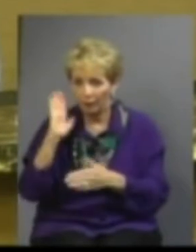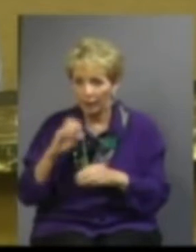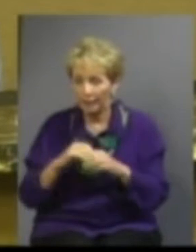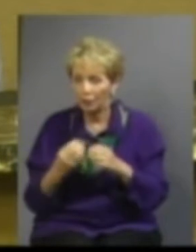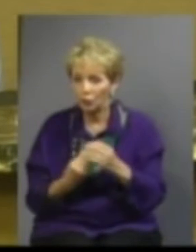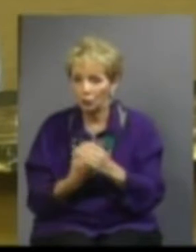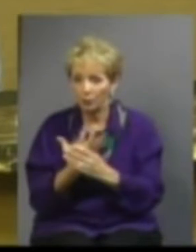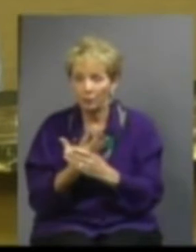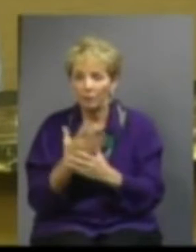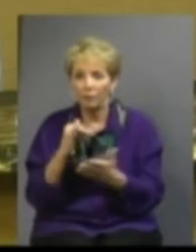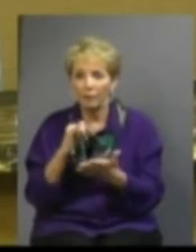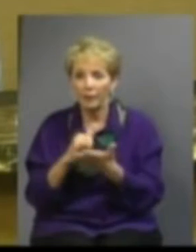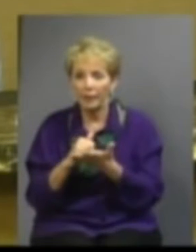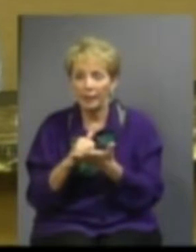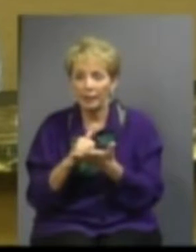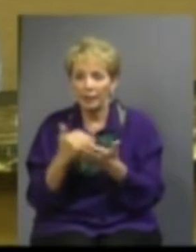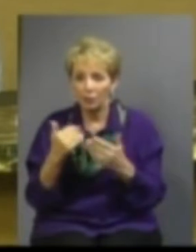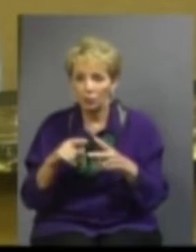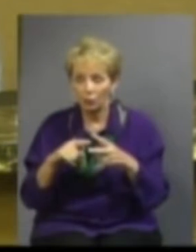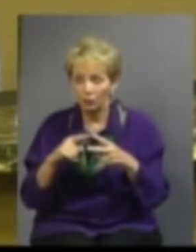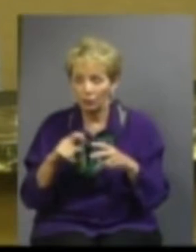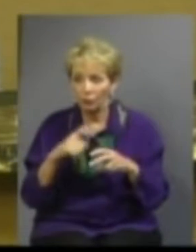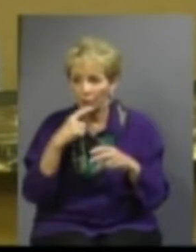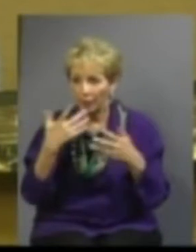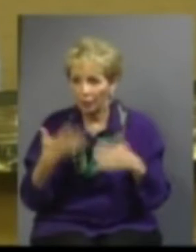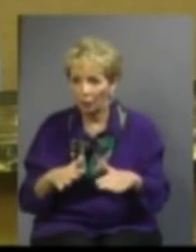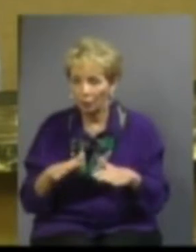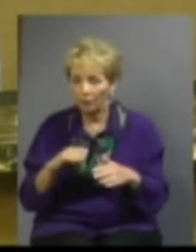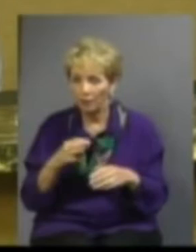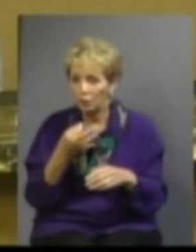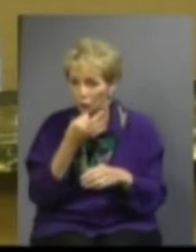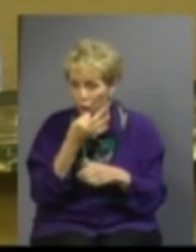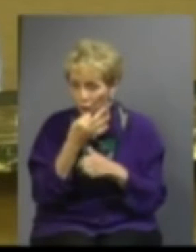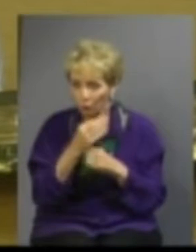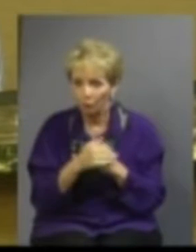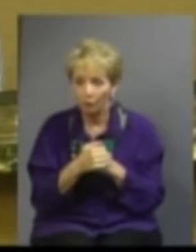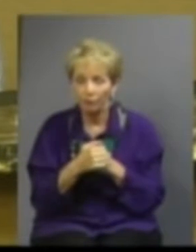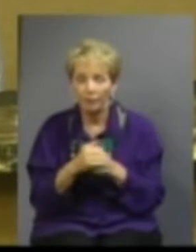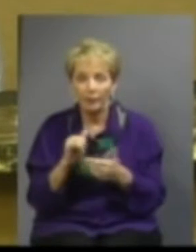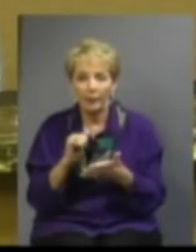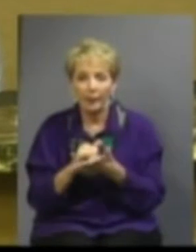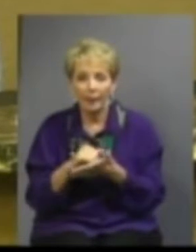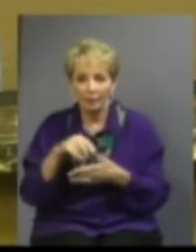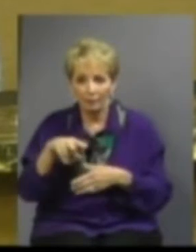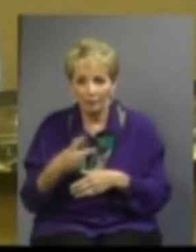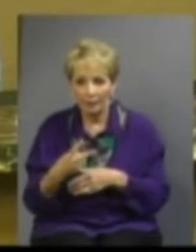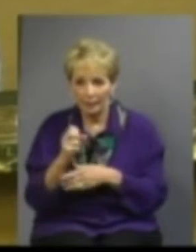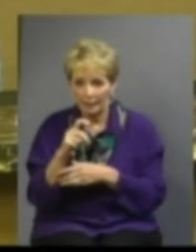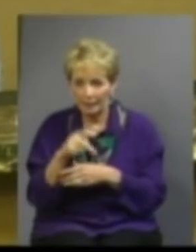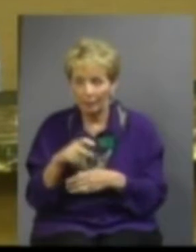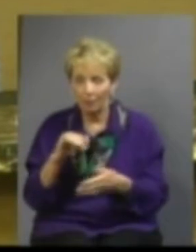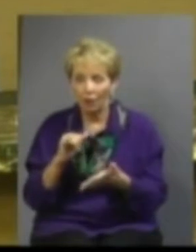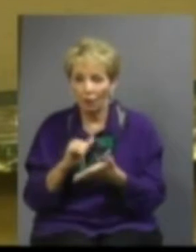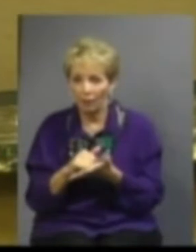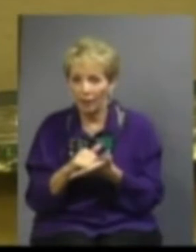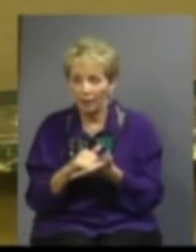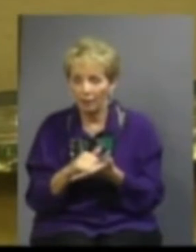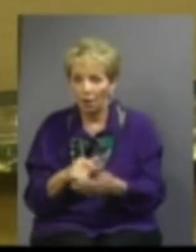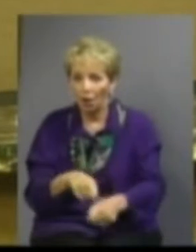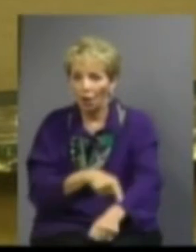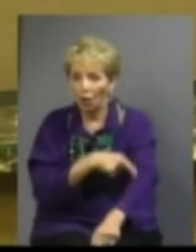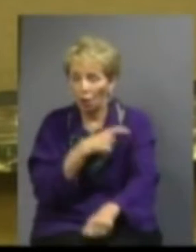spring, and that is underway and should be completed soon. This is the second step of that, and this is the